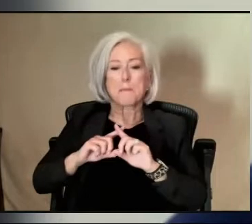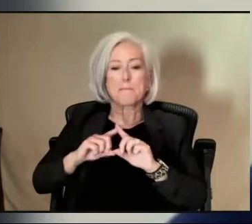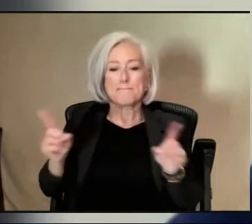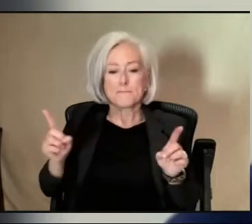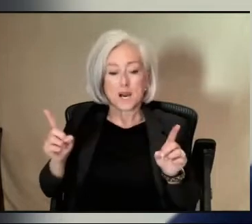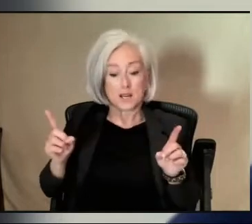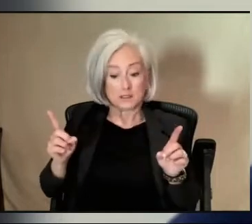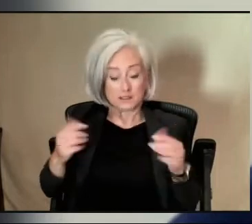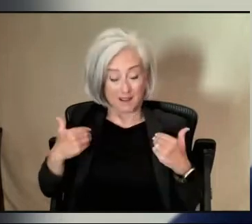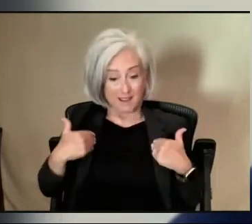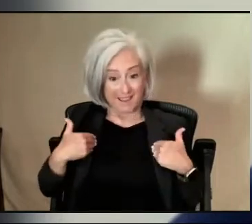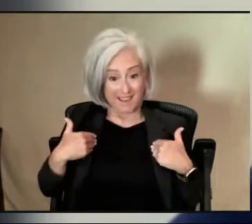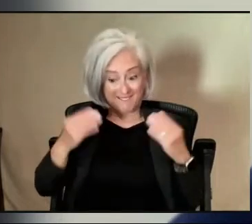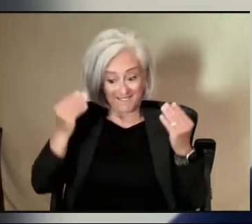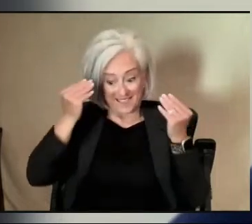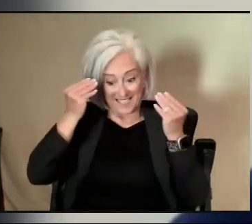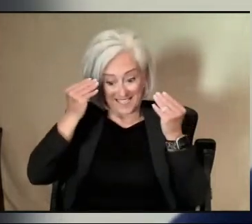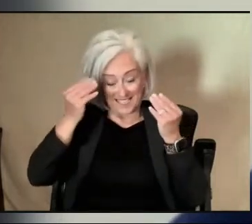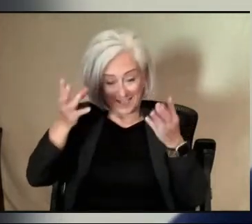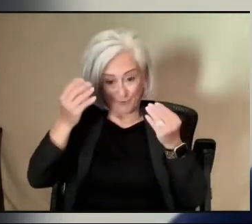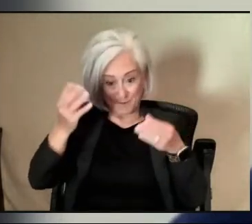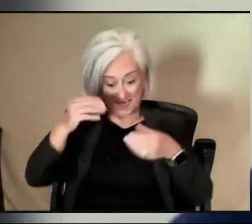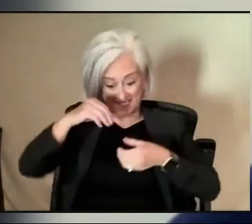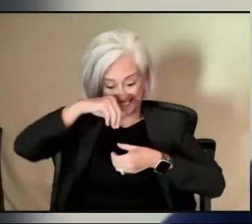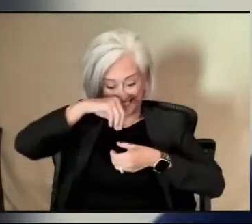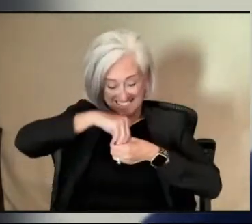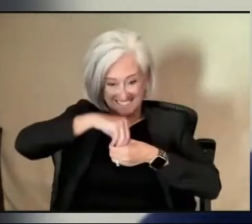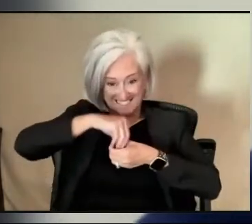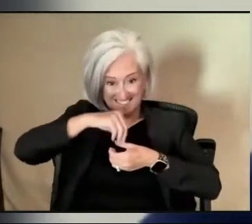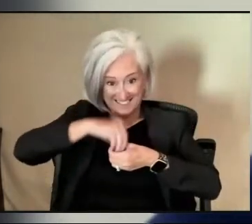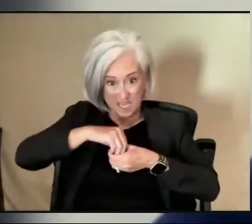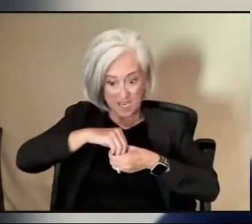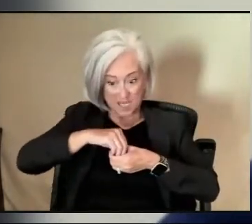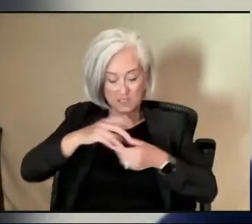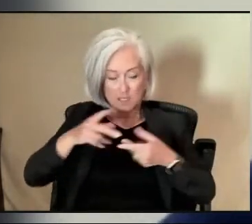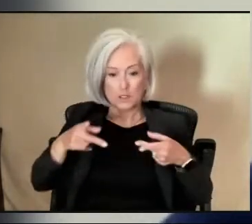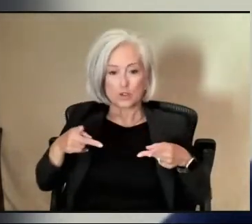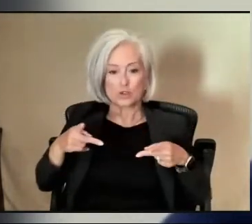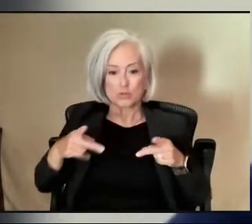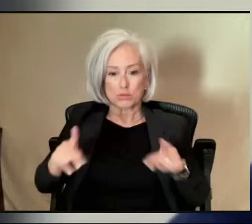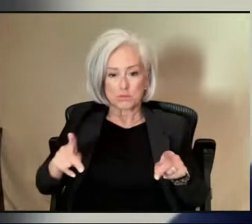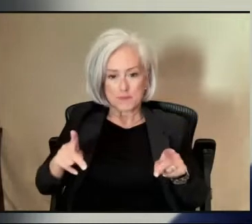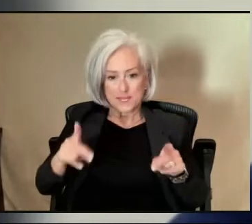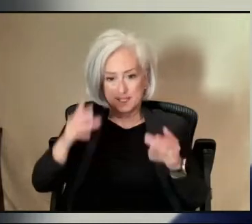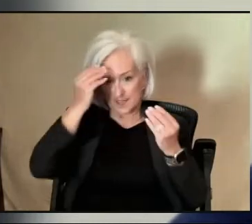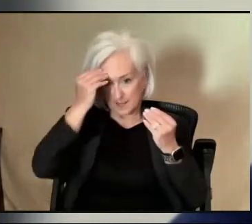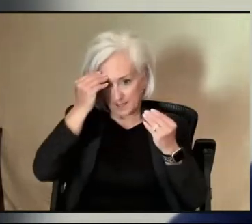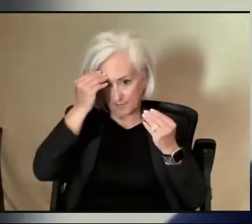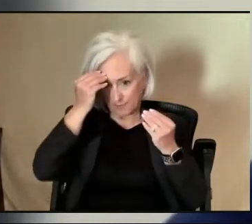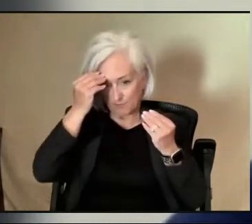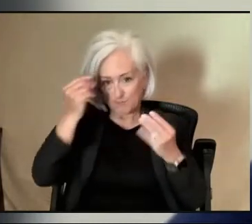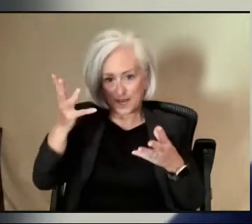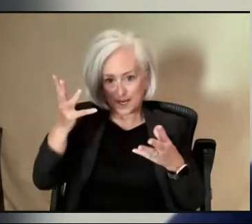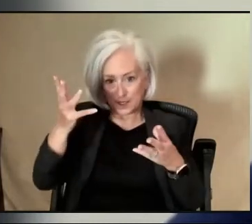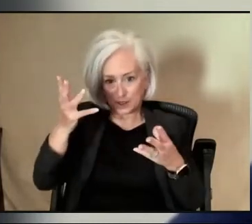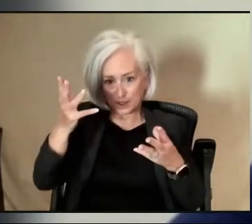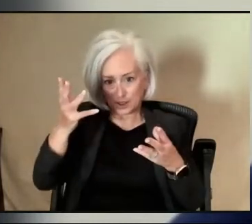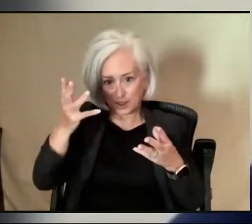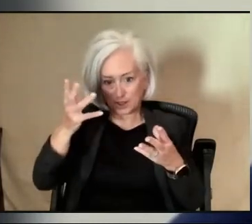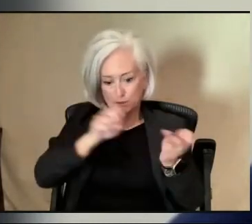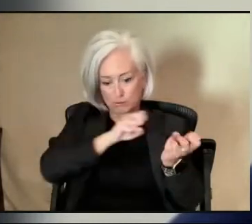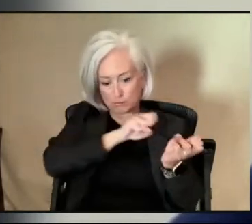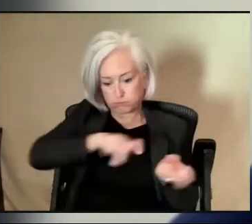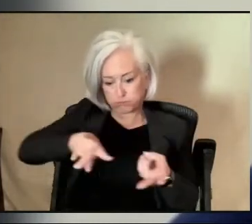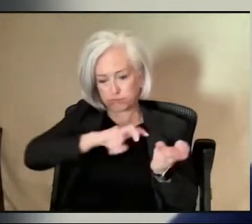into it that allow that virus to carry those instructions and put them into the human cell. Those